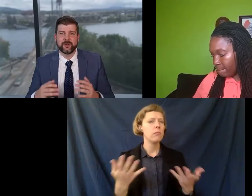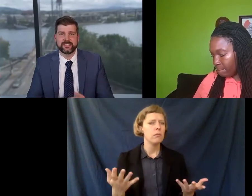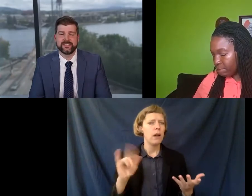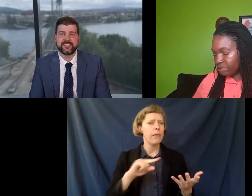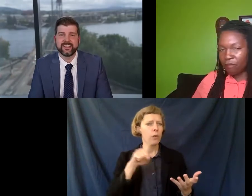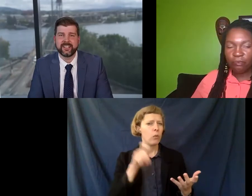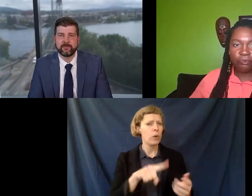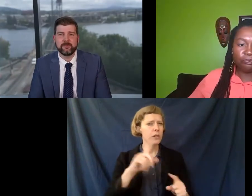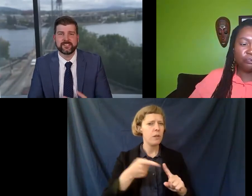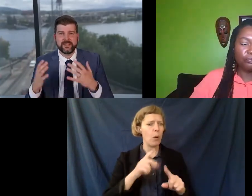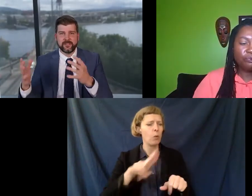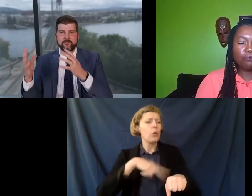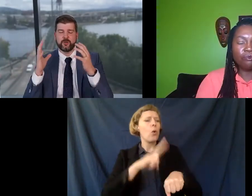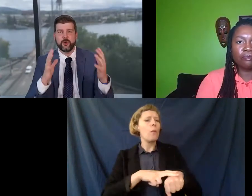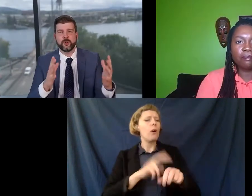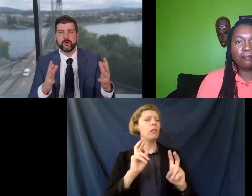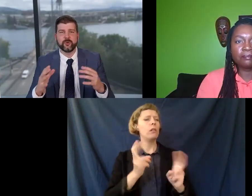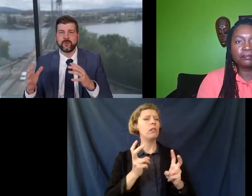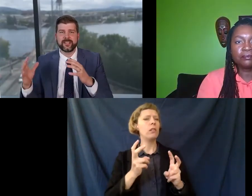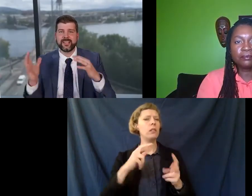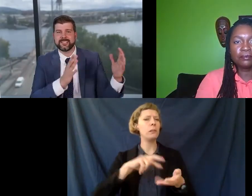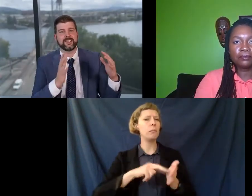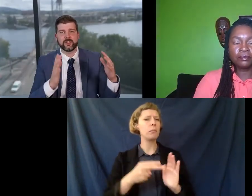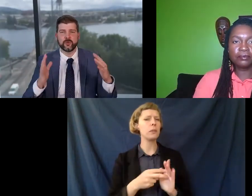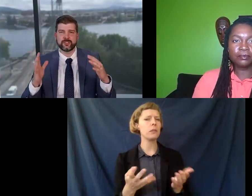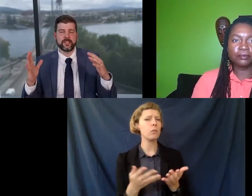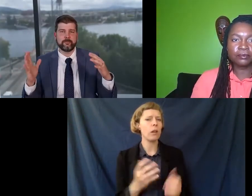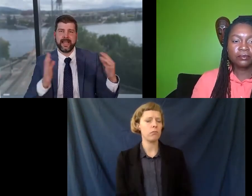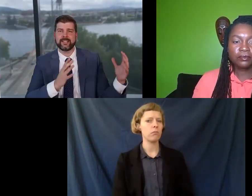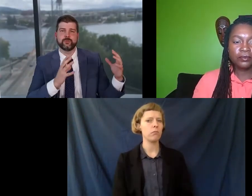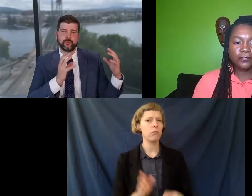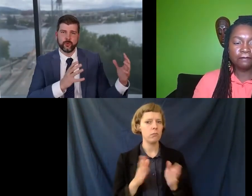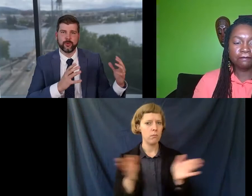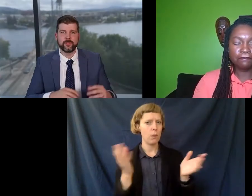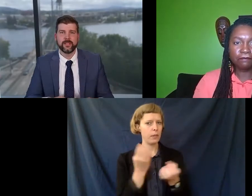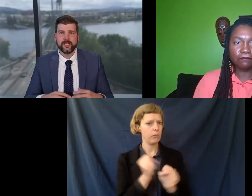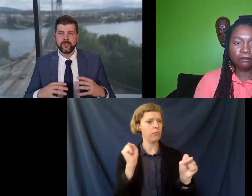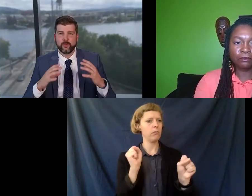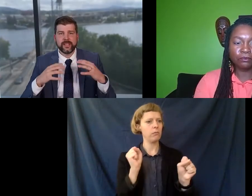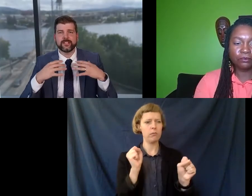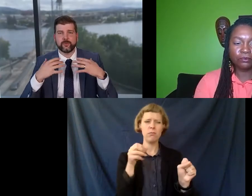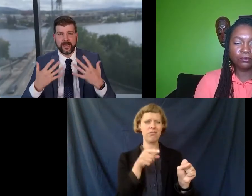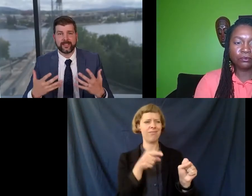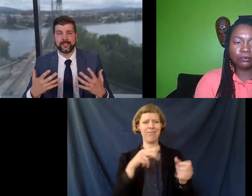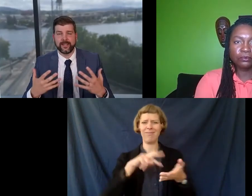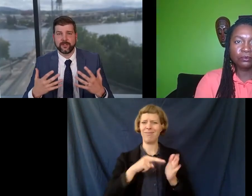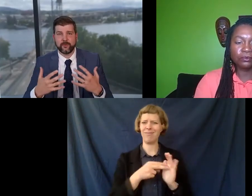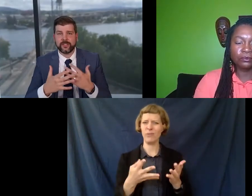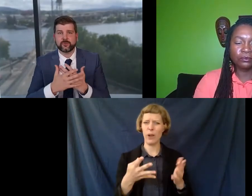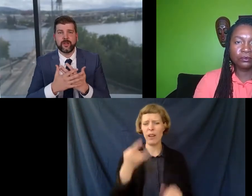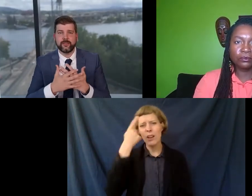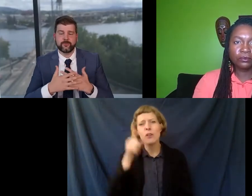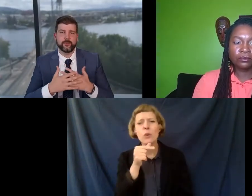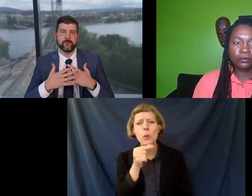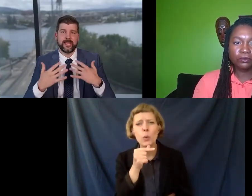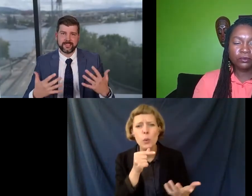to your question, Nkenge, public safety for who? Like, that's not the goal, to get back to normal. We need to recognize that we